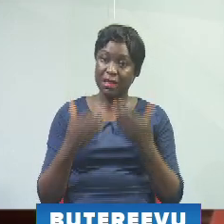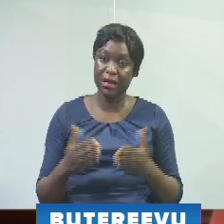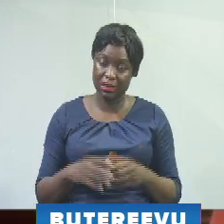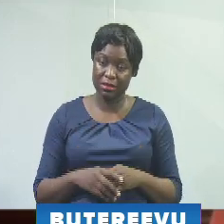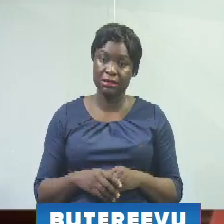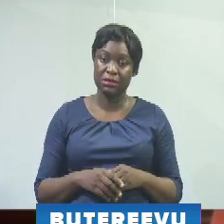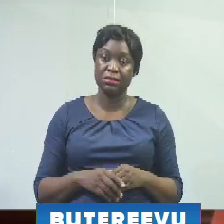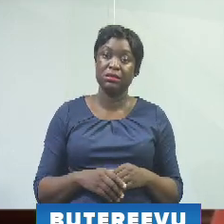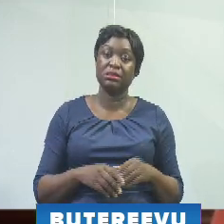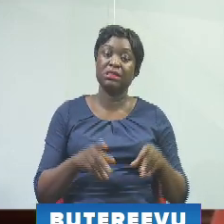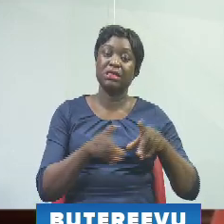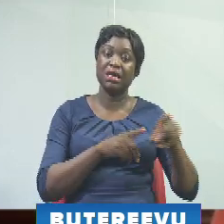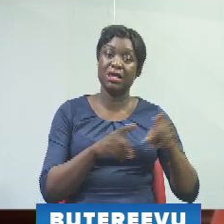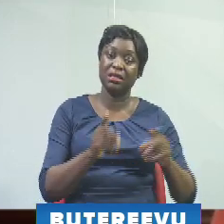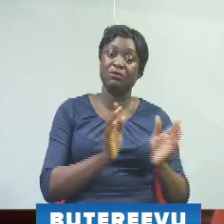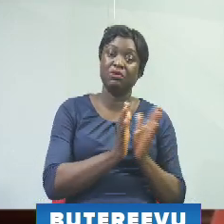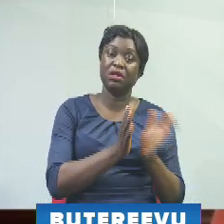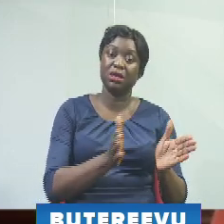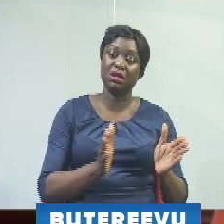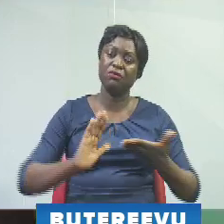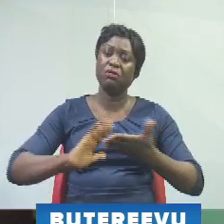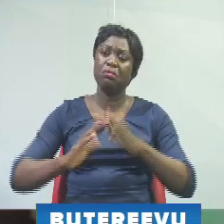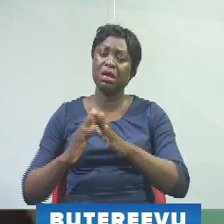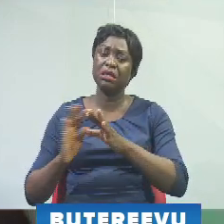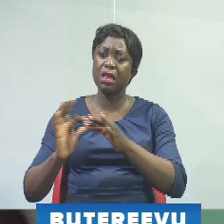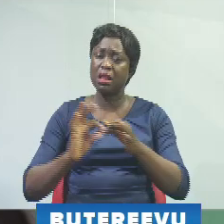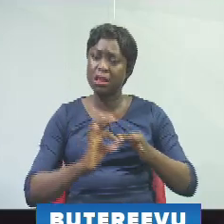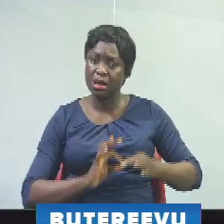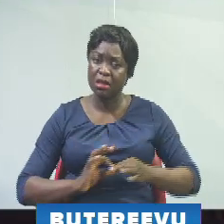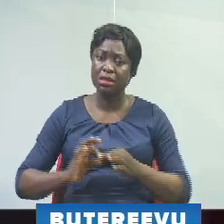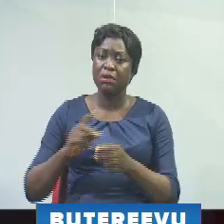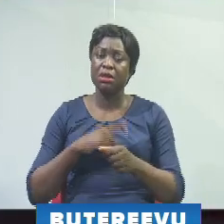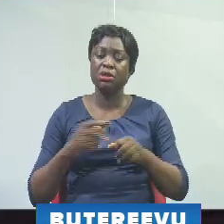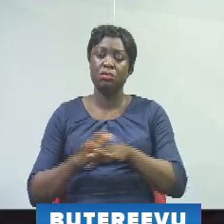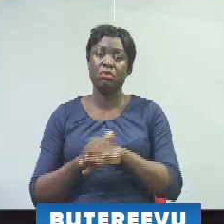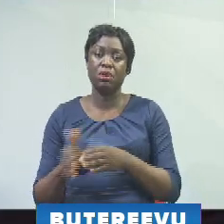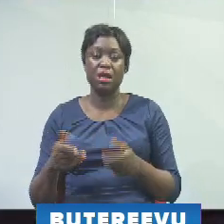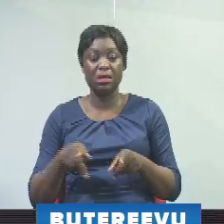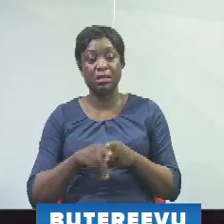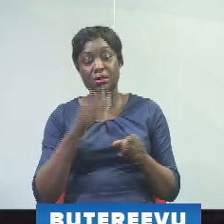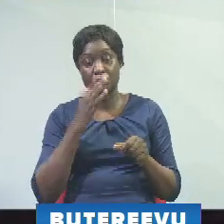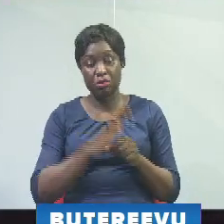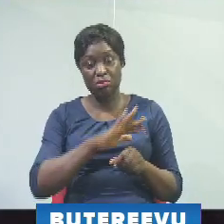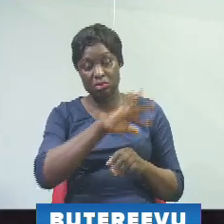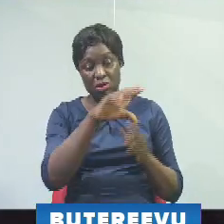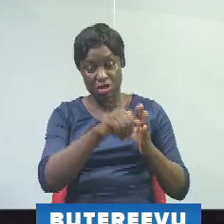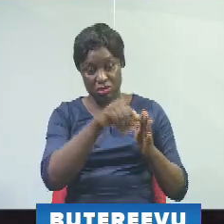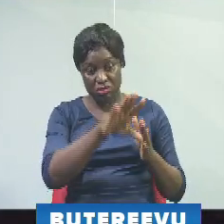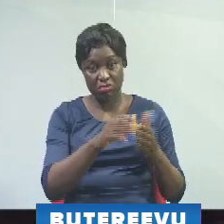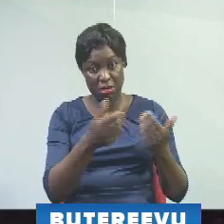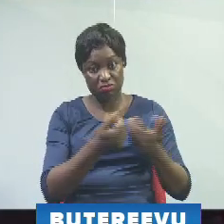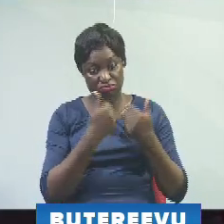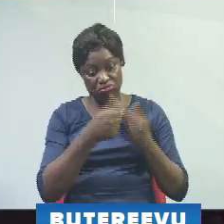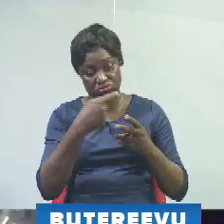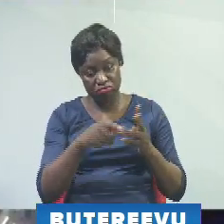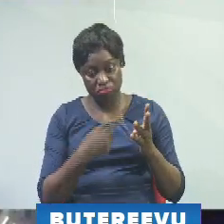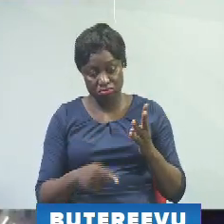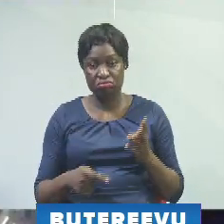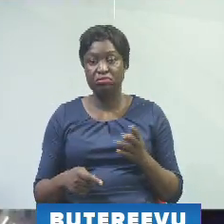kampuni eno olw'enkolagana ennungi n'Obwakabaka bwa Buganda era n'abakakasa nga bwe bagenda okukola ku nsonga ze banokoddeyo